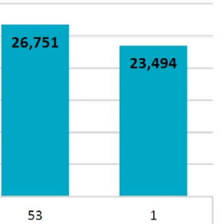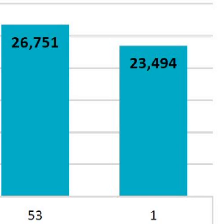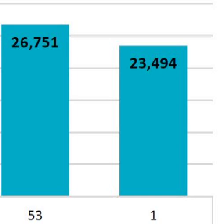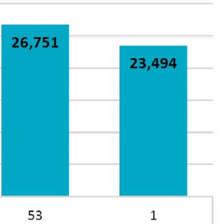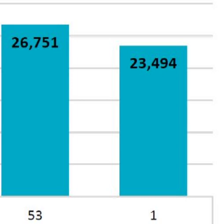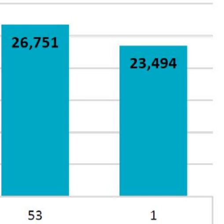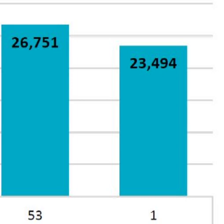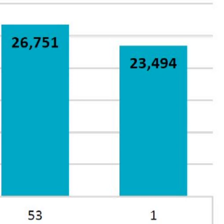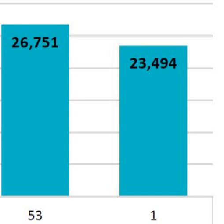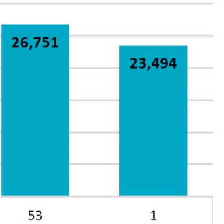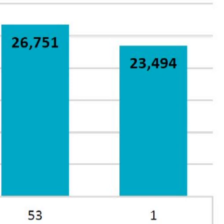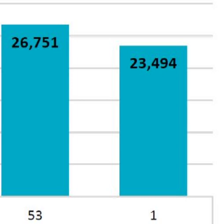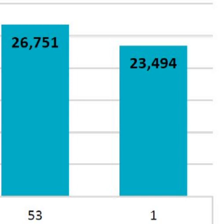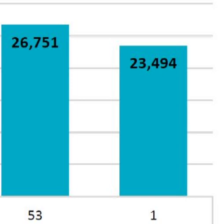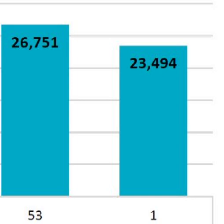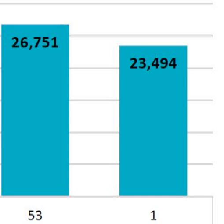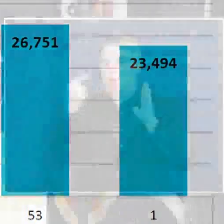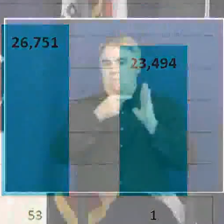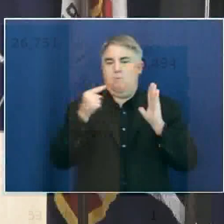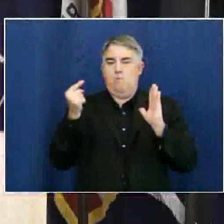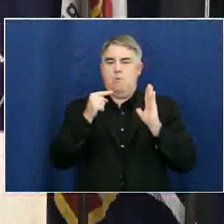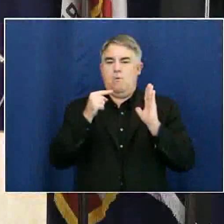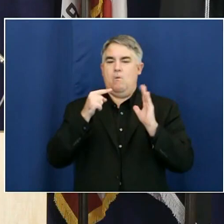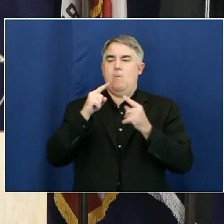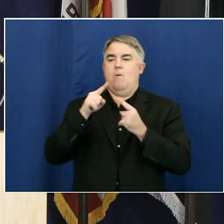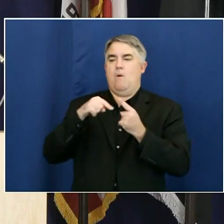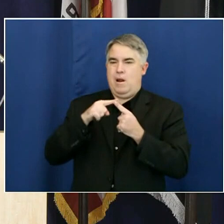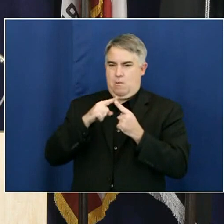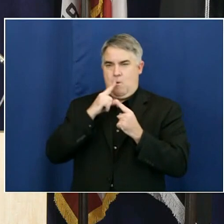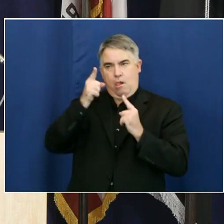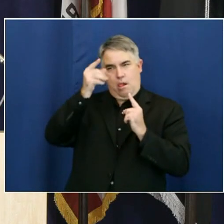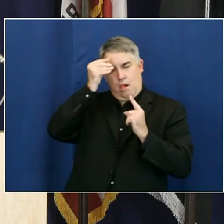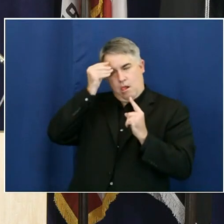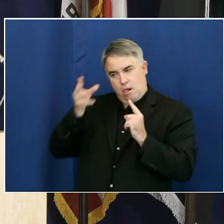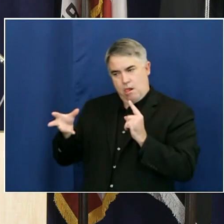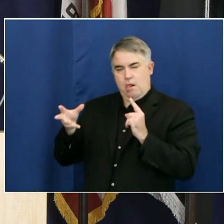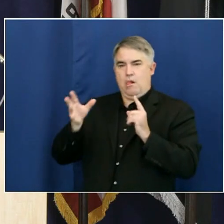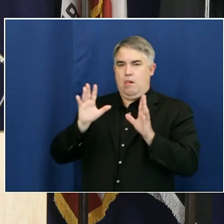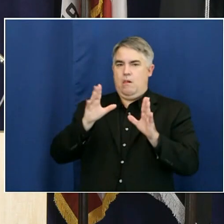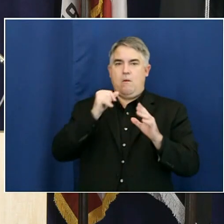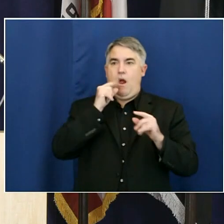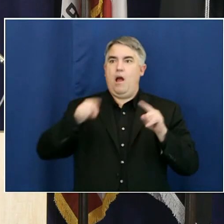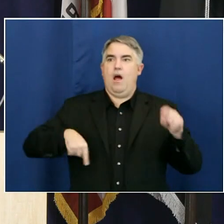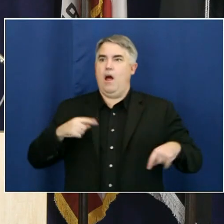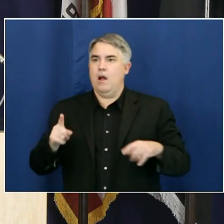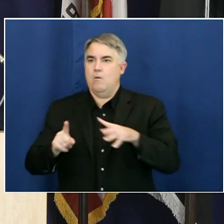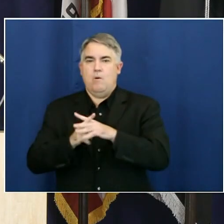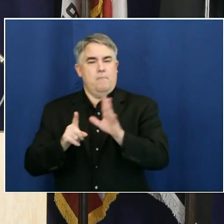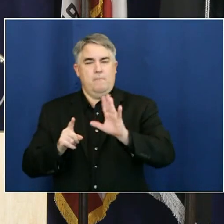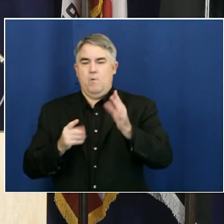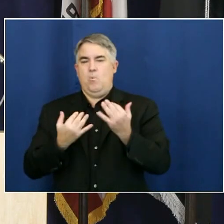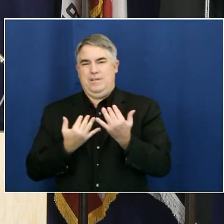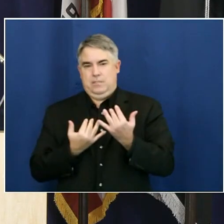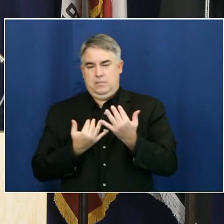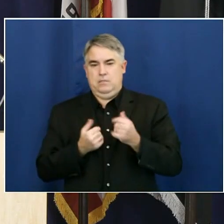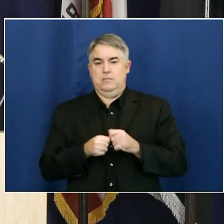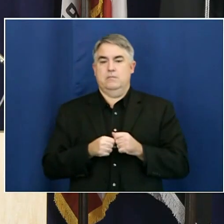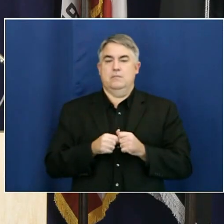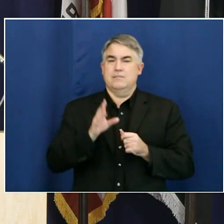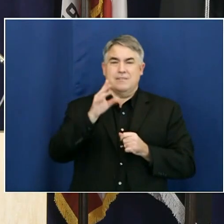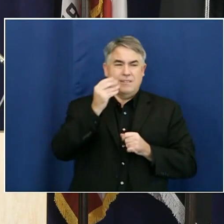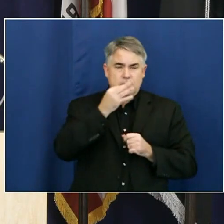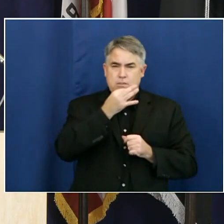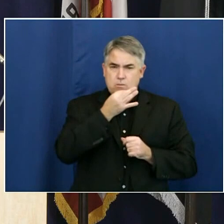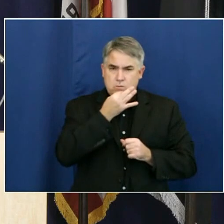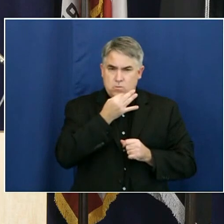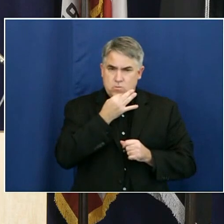500,000 people in all of Phase 1A. Very soon, we will be full boarding, transitioning